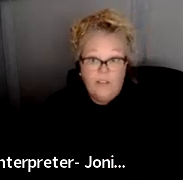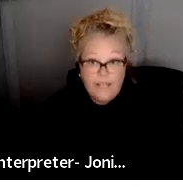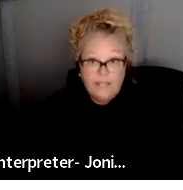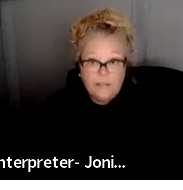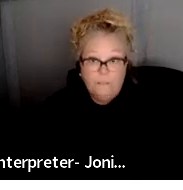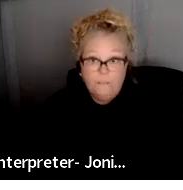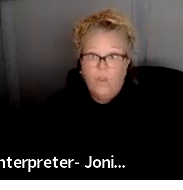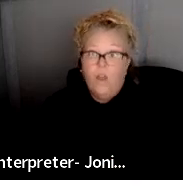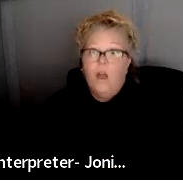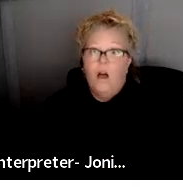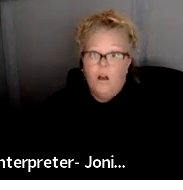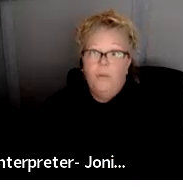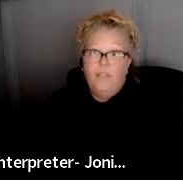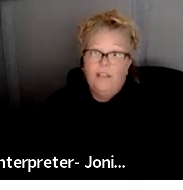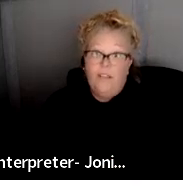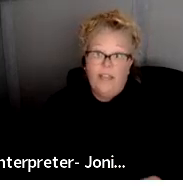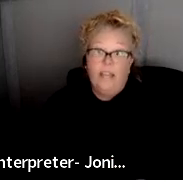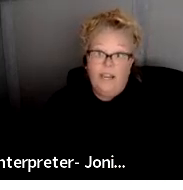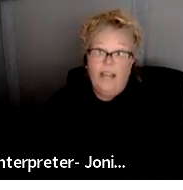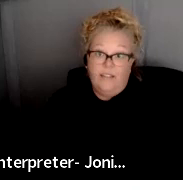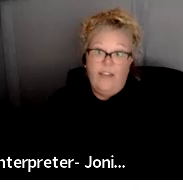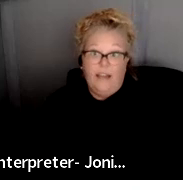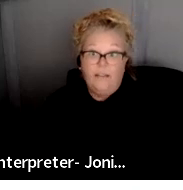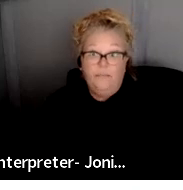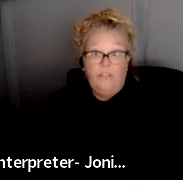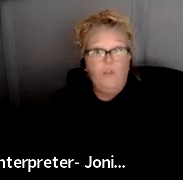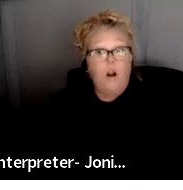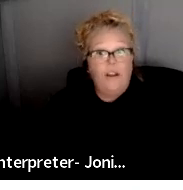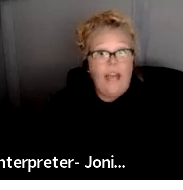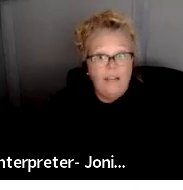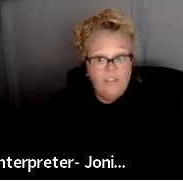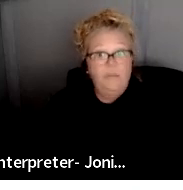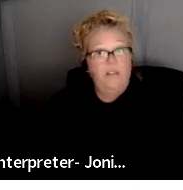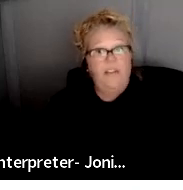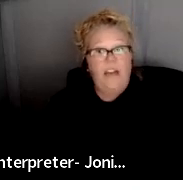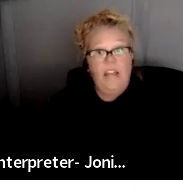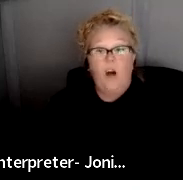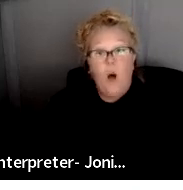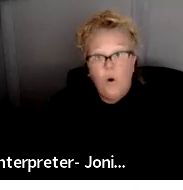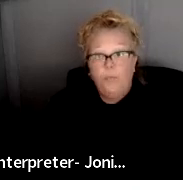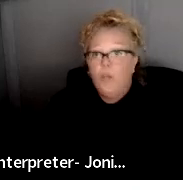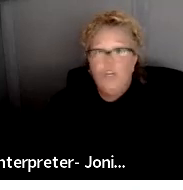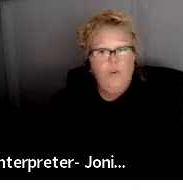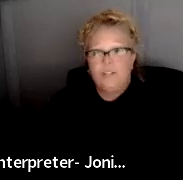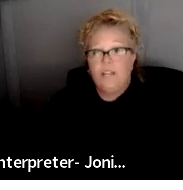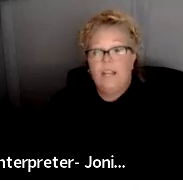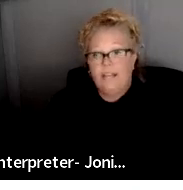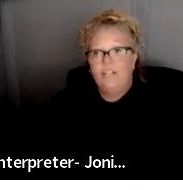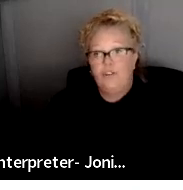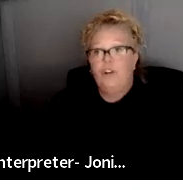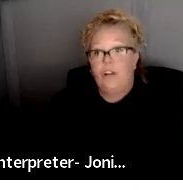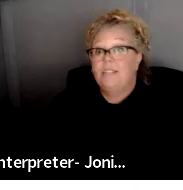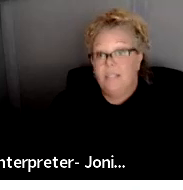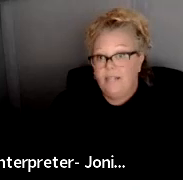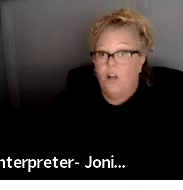monoxide device. They can connect to that. If you already have something like that in the home, you just connect